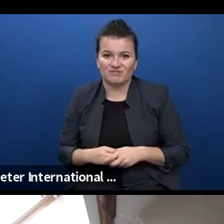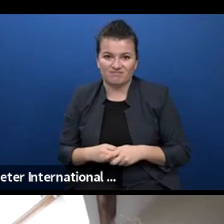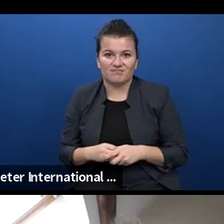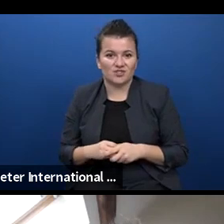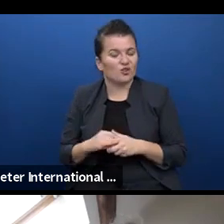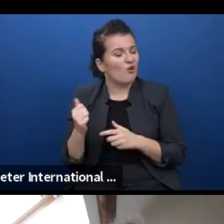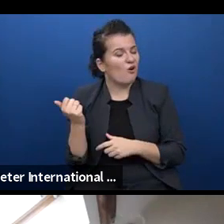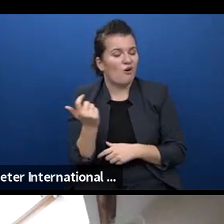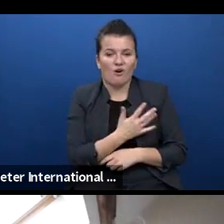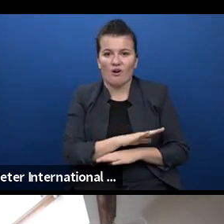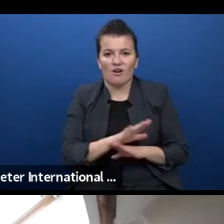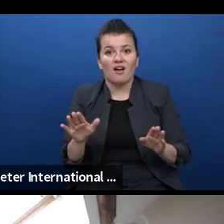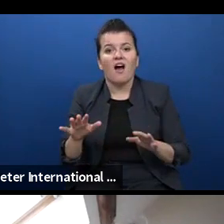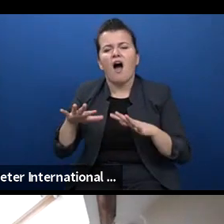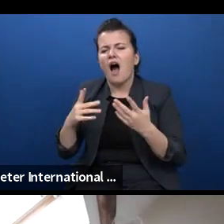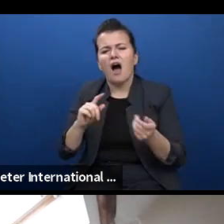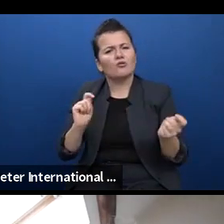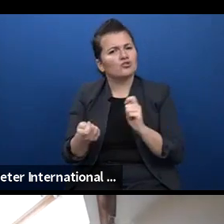politics,